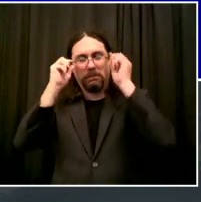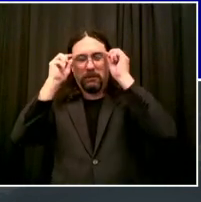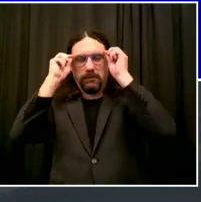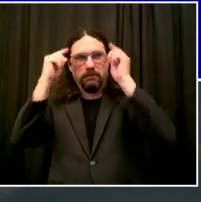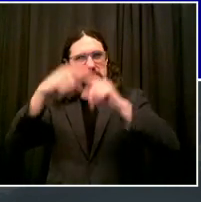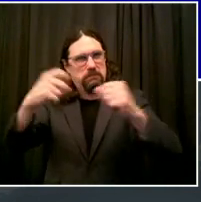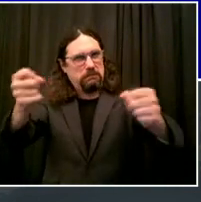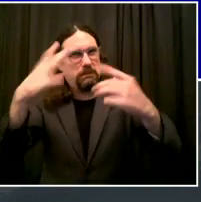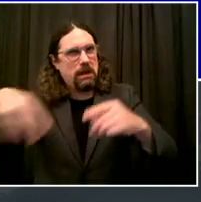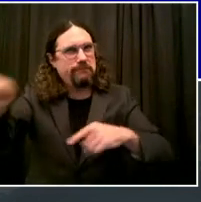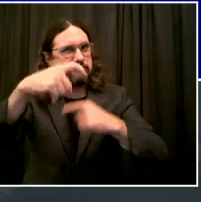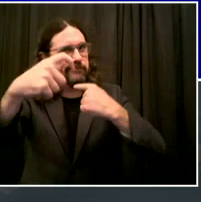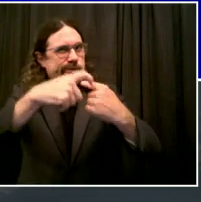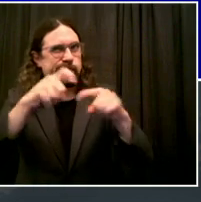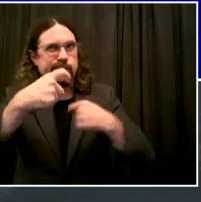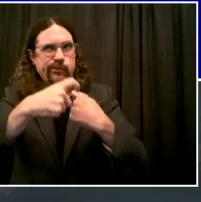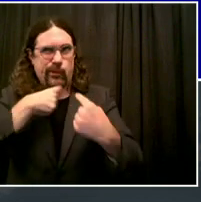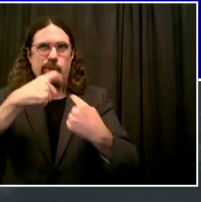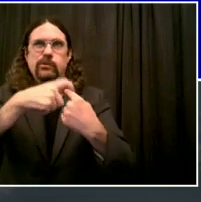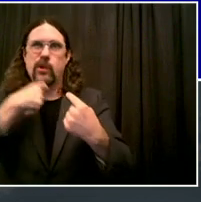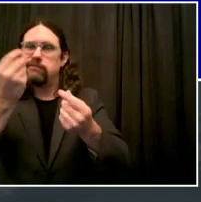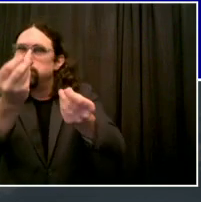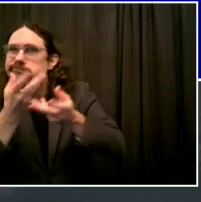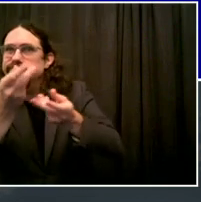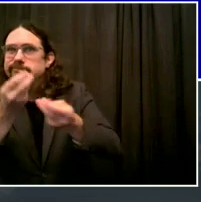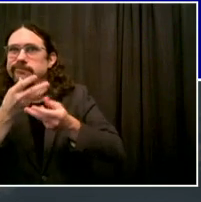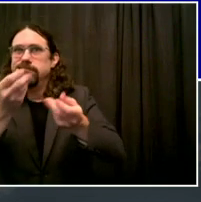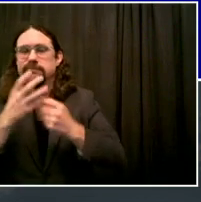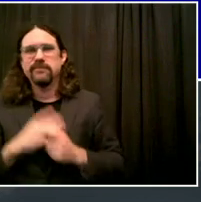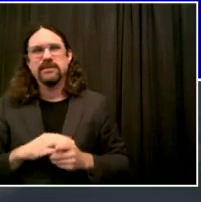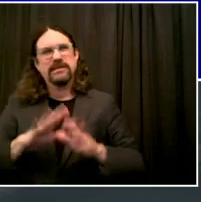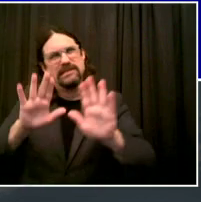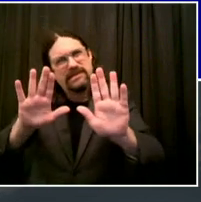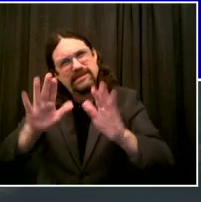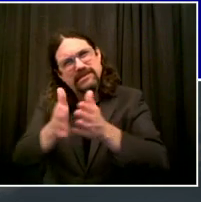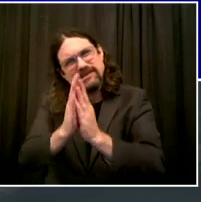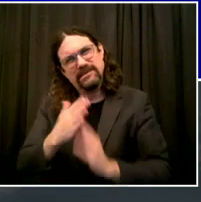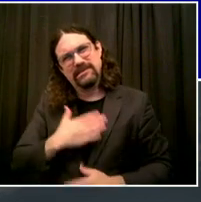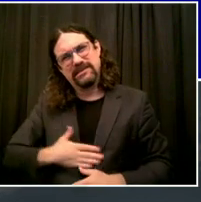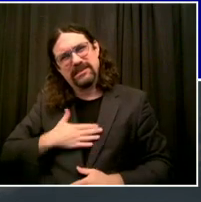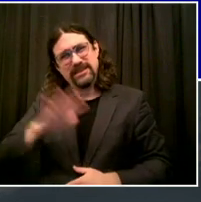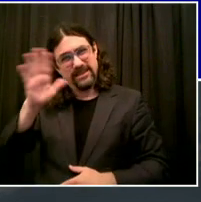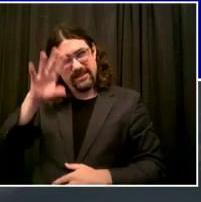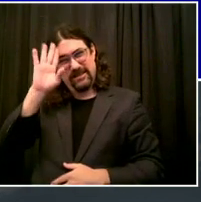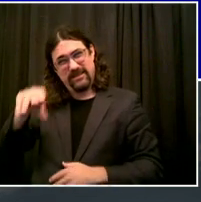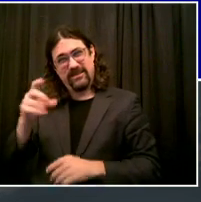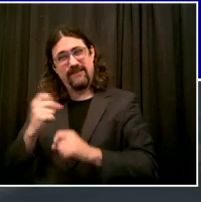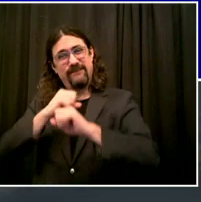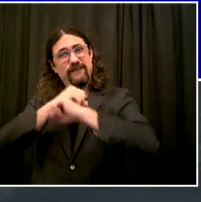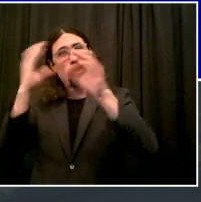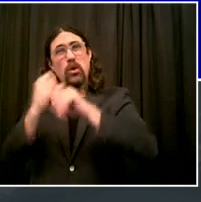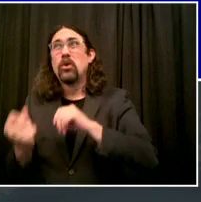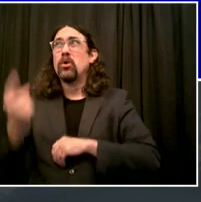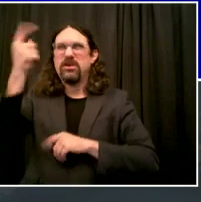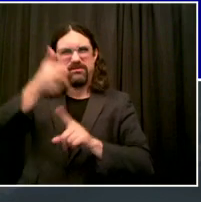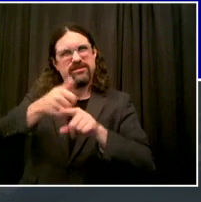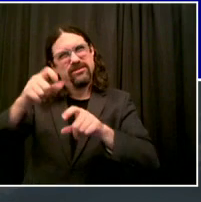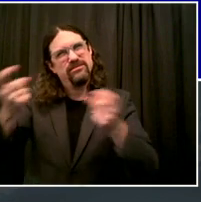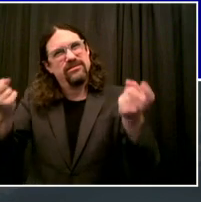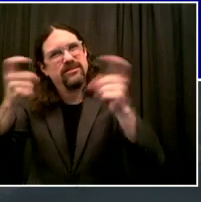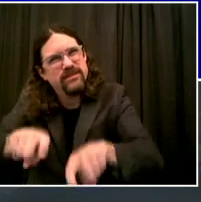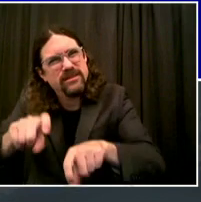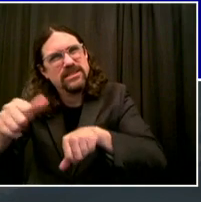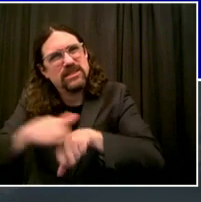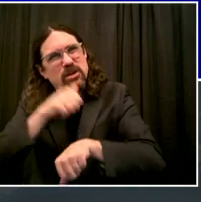they can be dangerous. We need to get that message across, and that's what we intend to do. And we also intend to go to the root cause, and